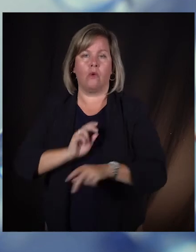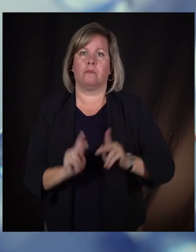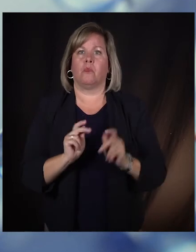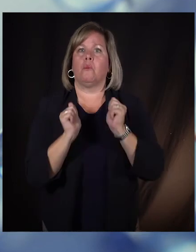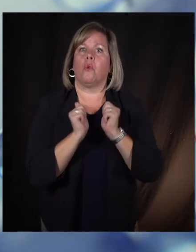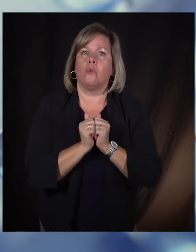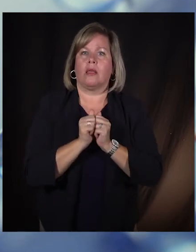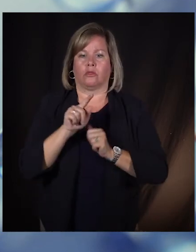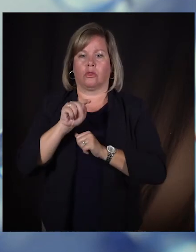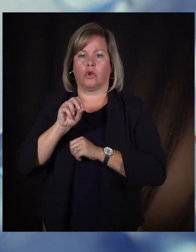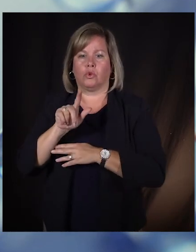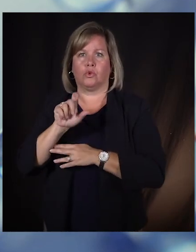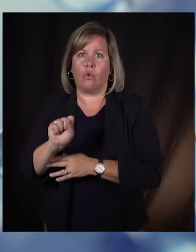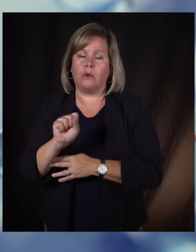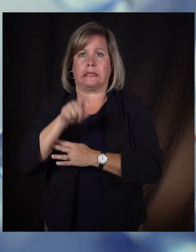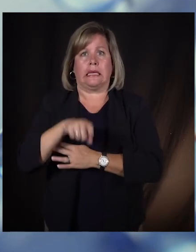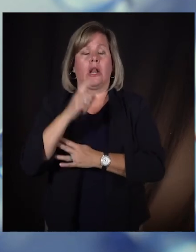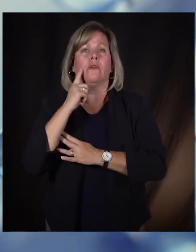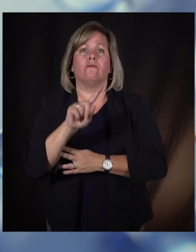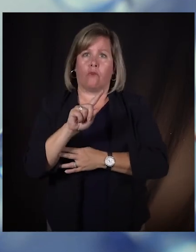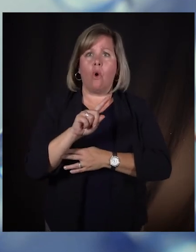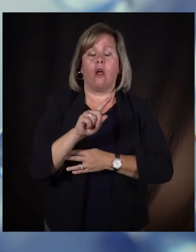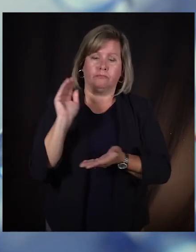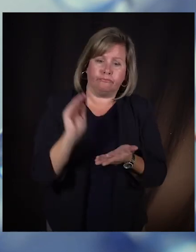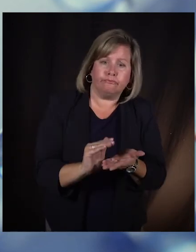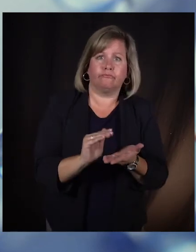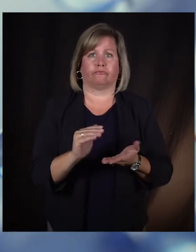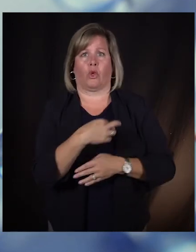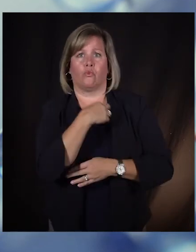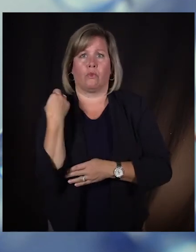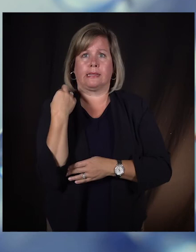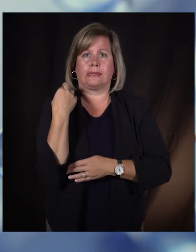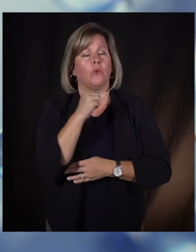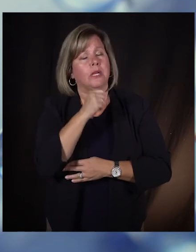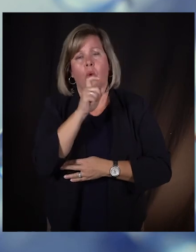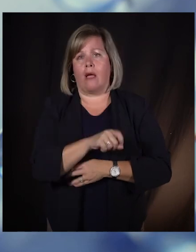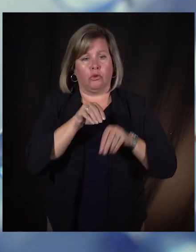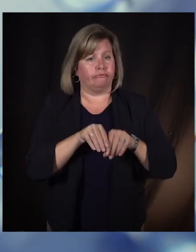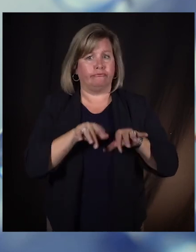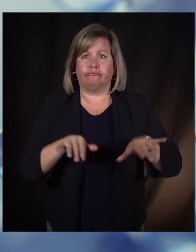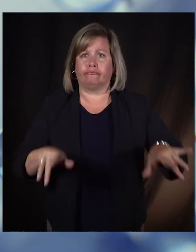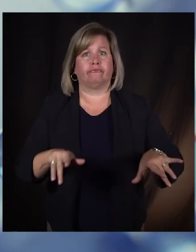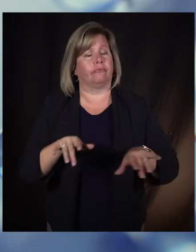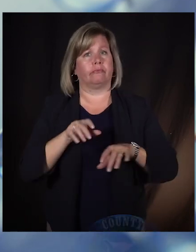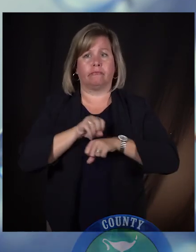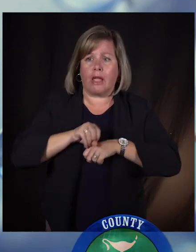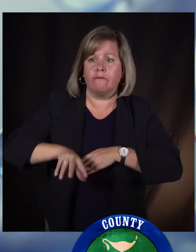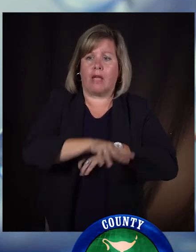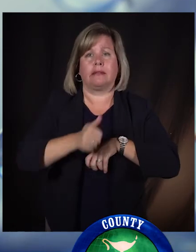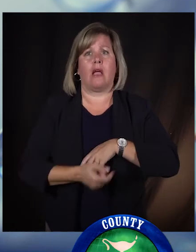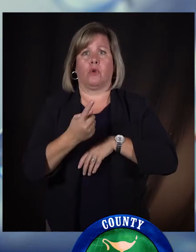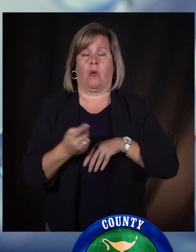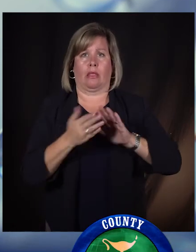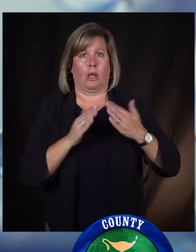having excessive risk of it spilling over and affecting others in the community. So that's all for today. I